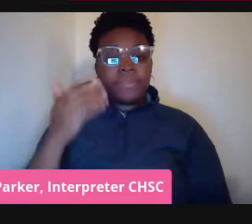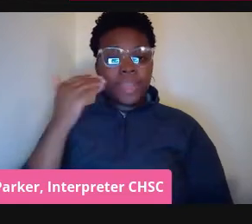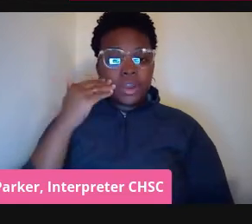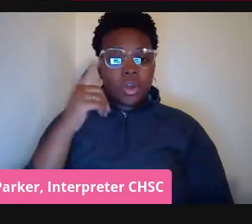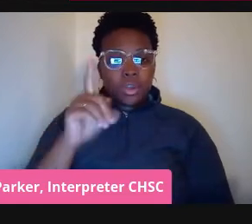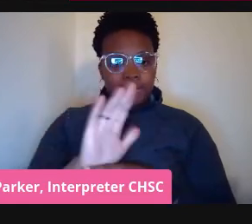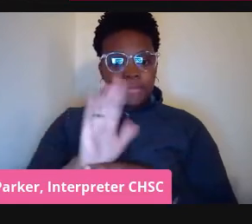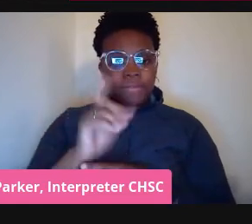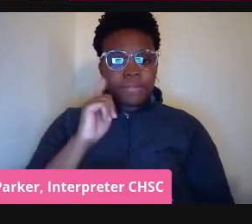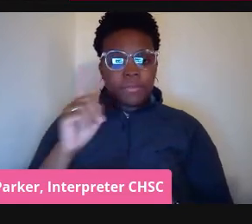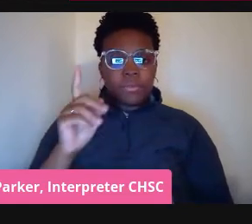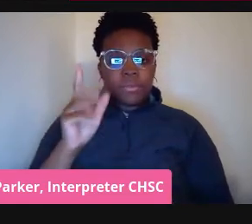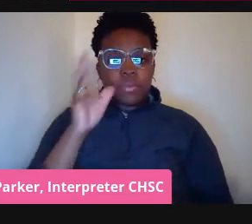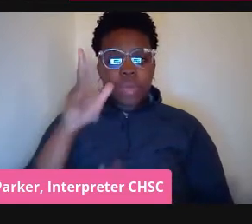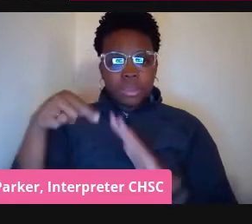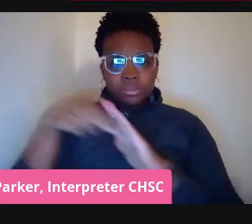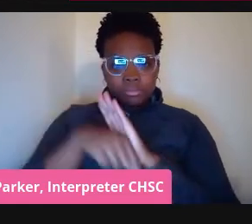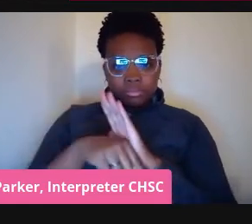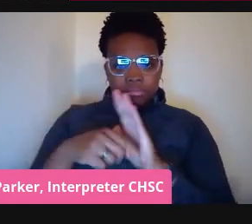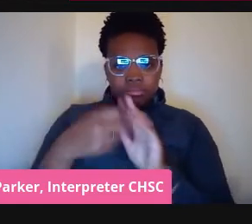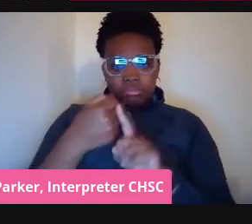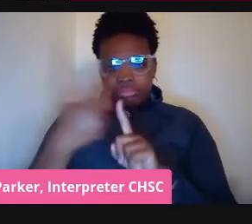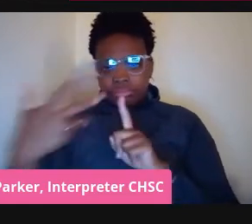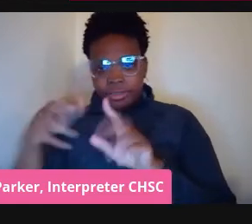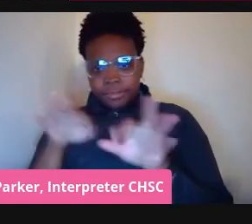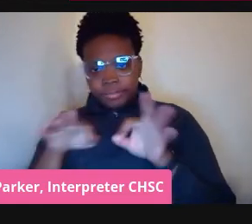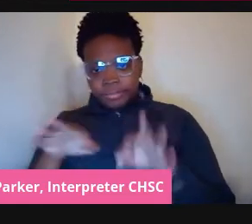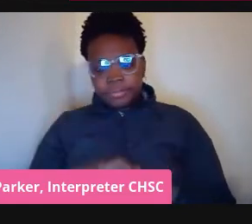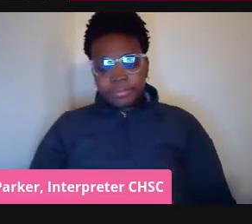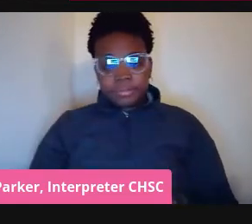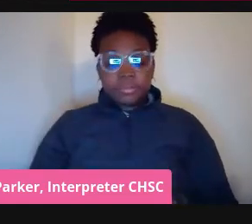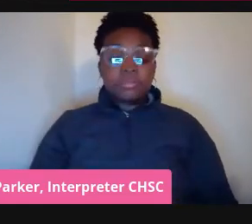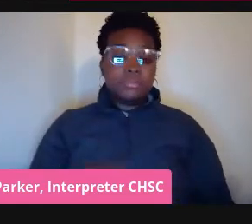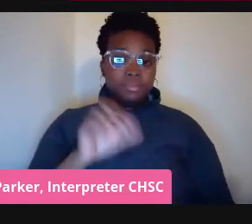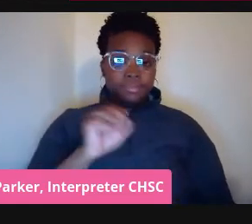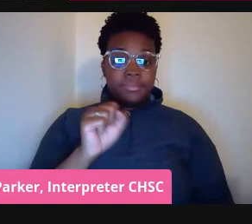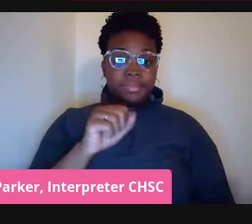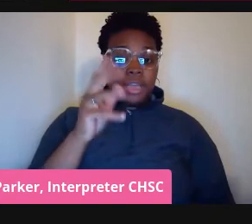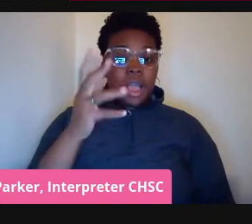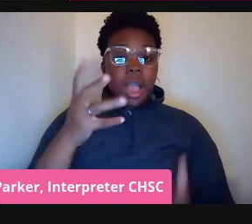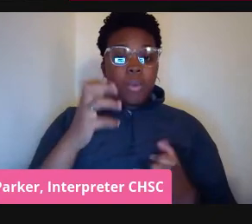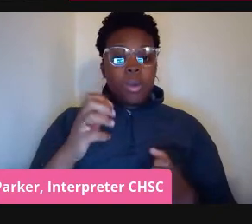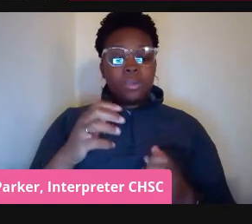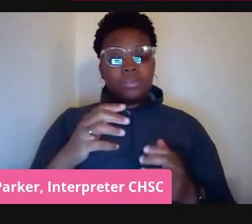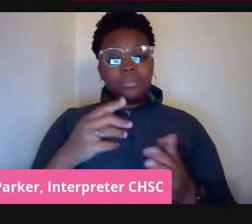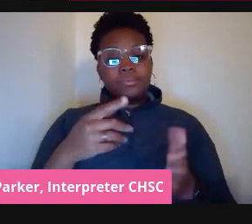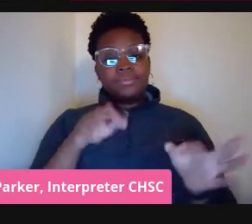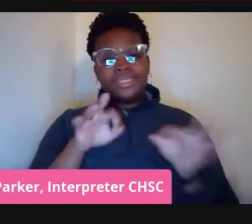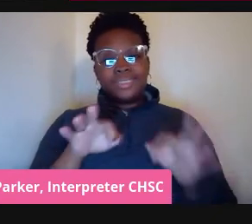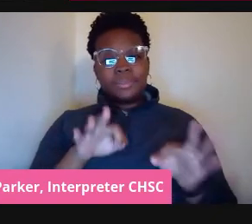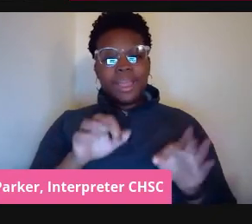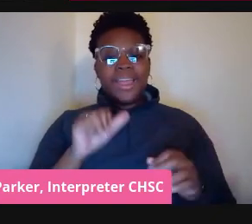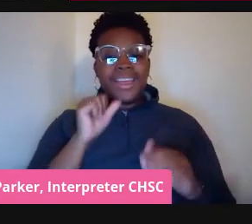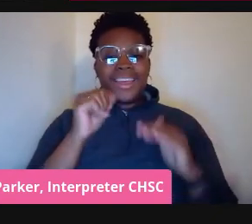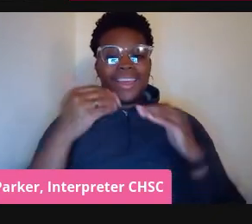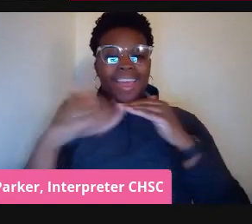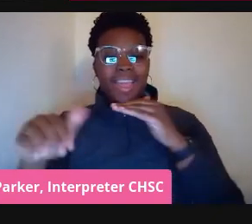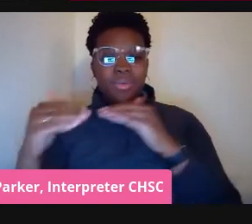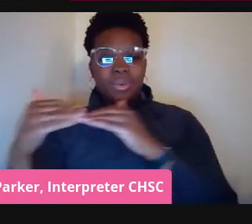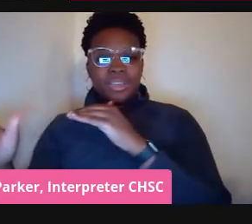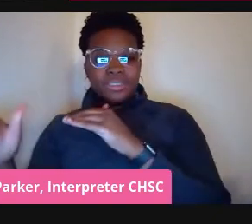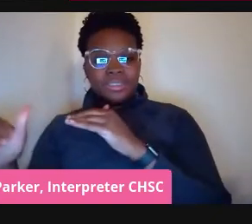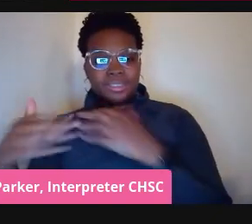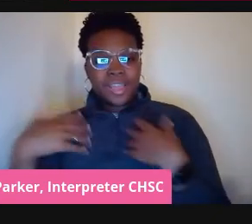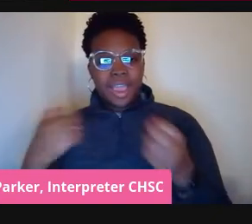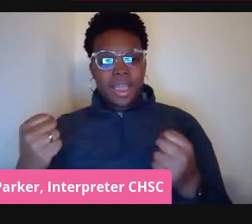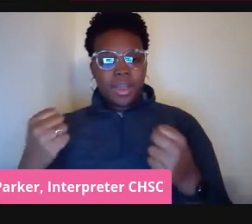that as well. Absolutely. And I want to kind of touch on the inequities of the healthcare a little bit first, kind of in concert